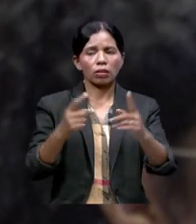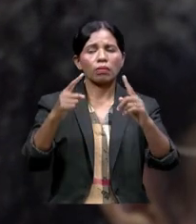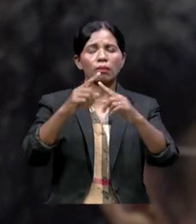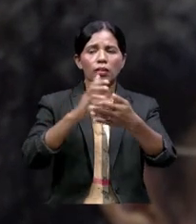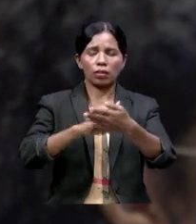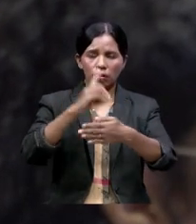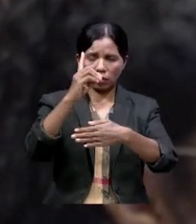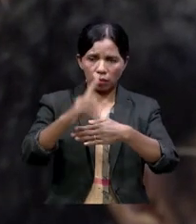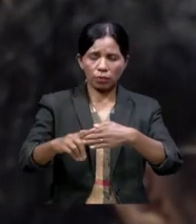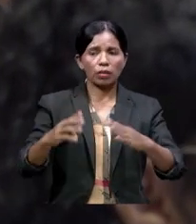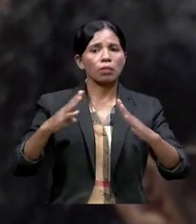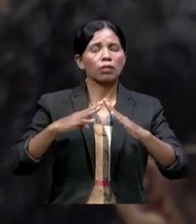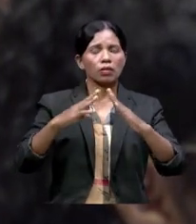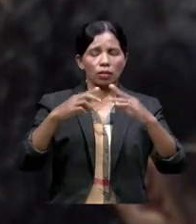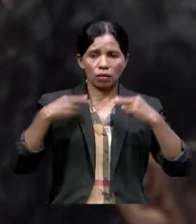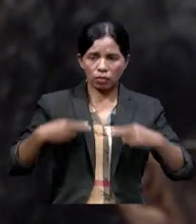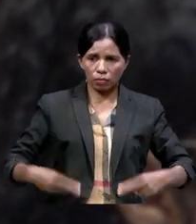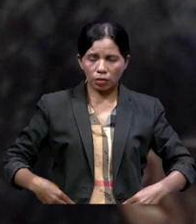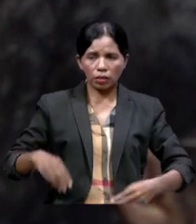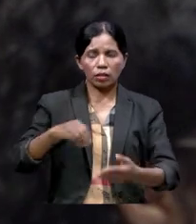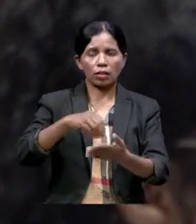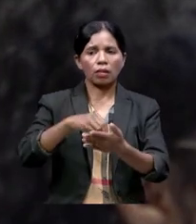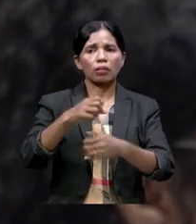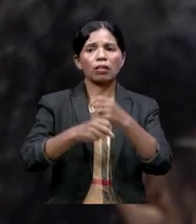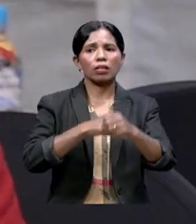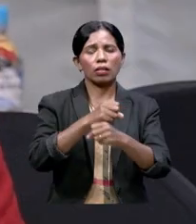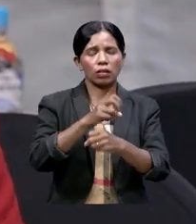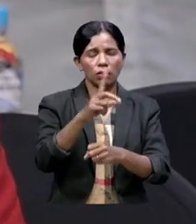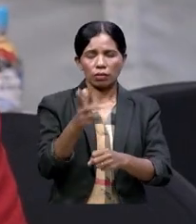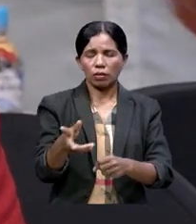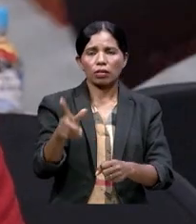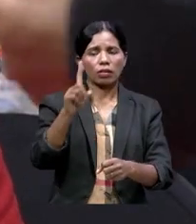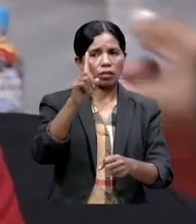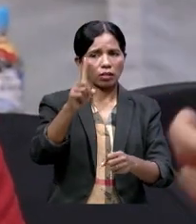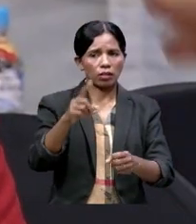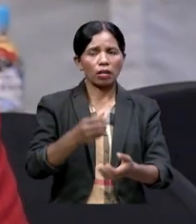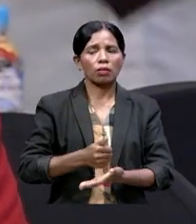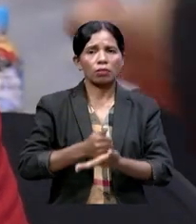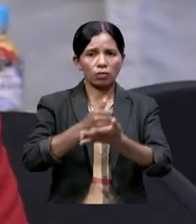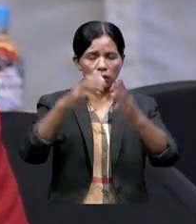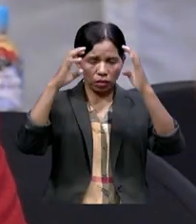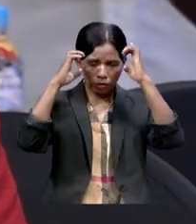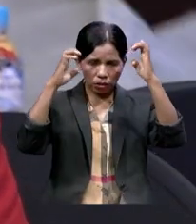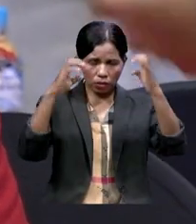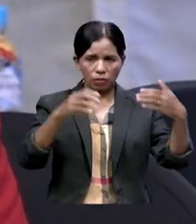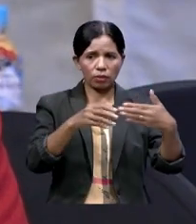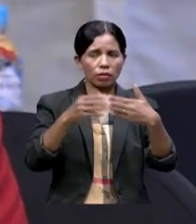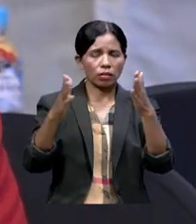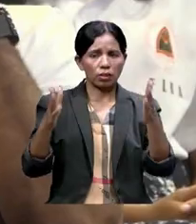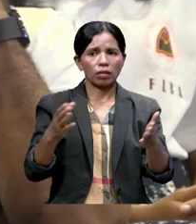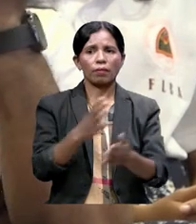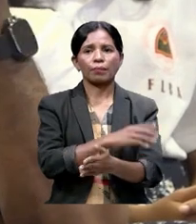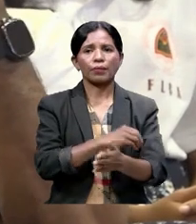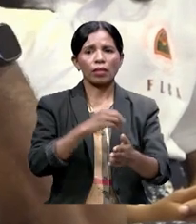humano, Nebema cria e a Tinari Rua Sonecionida, continua a financiar a educação na formação profissional Sira. Fundo nessa e